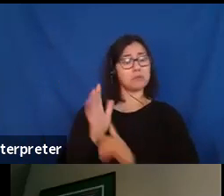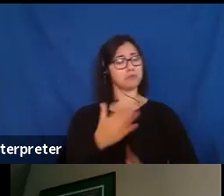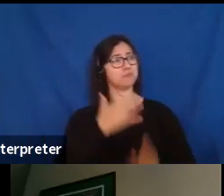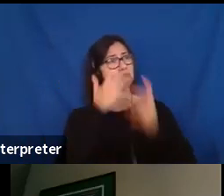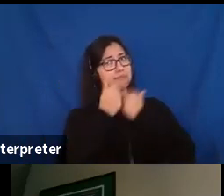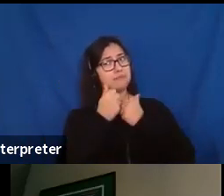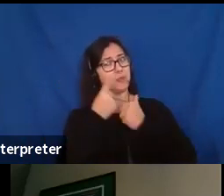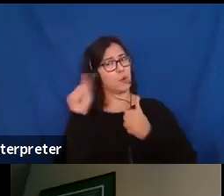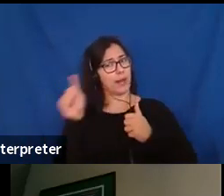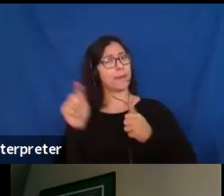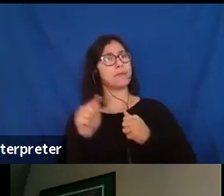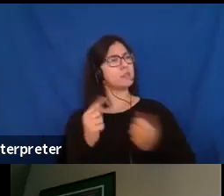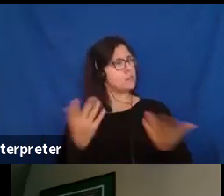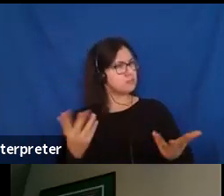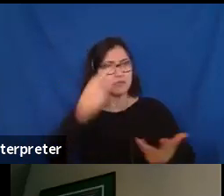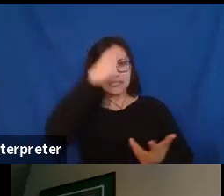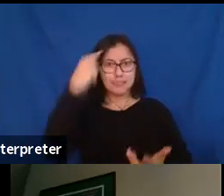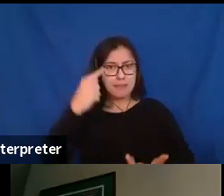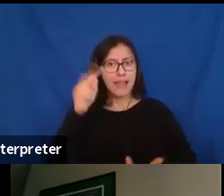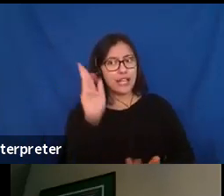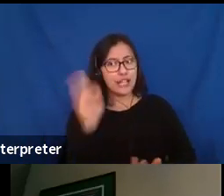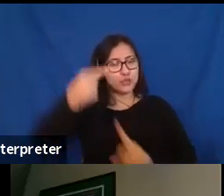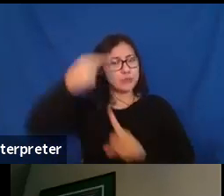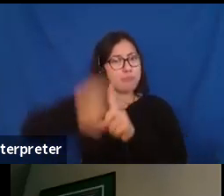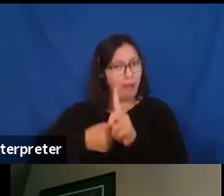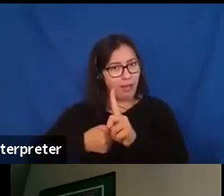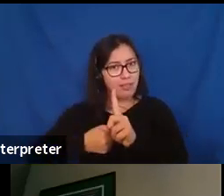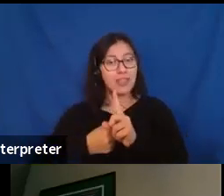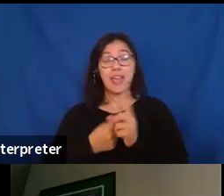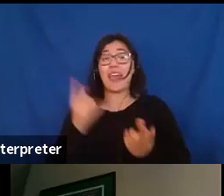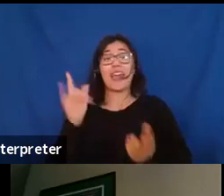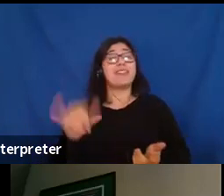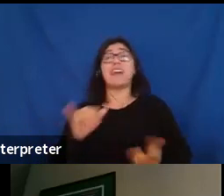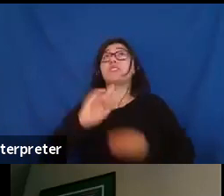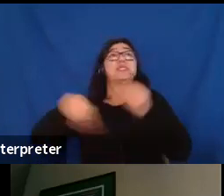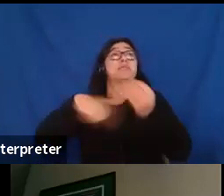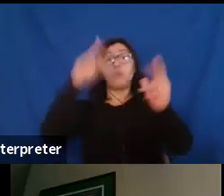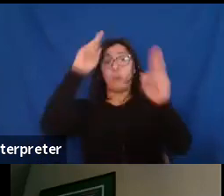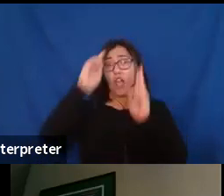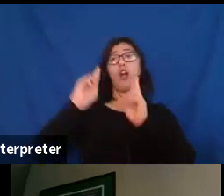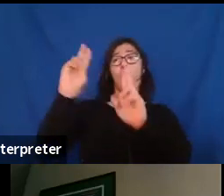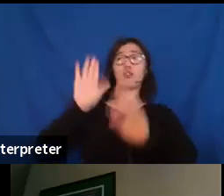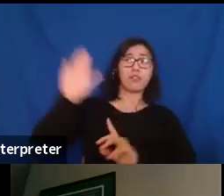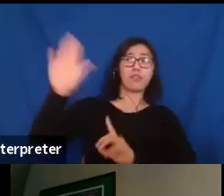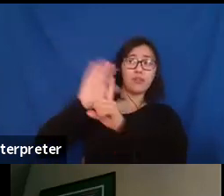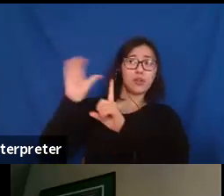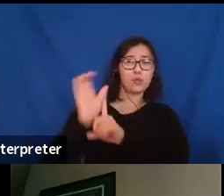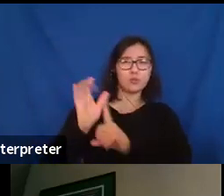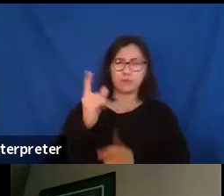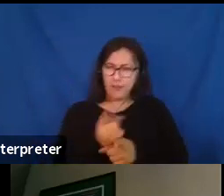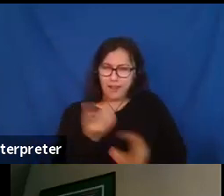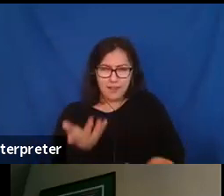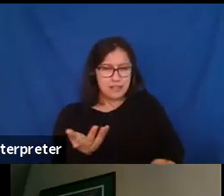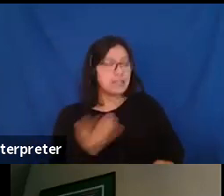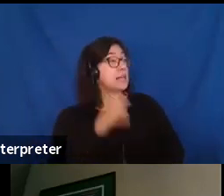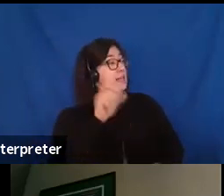and that this is Black History Month, and this is what it's about, honoring this culture. Is that correct? Yeah, so he might